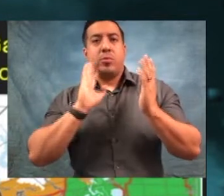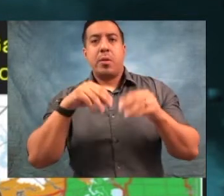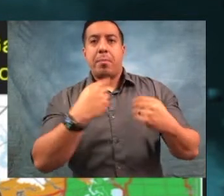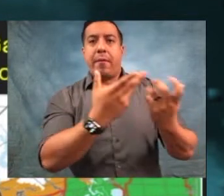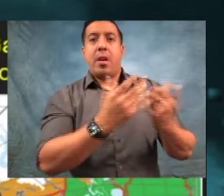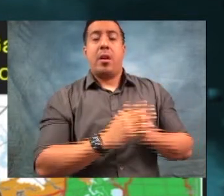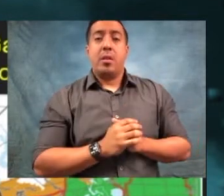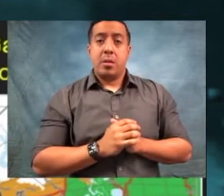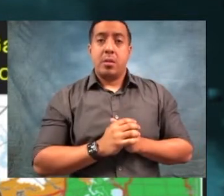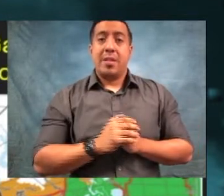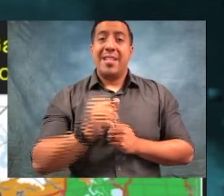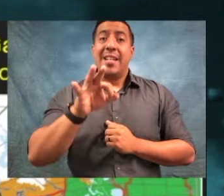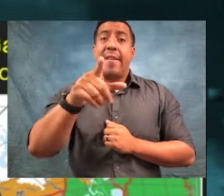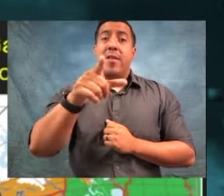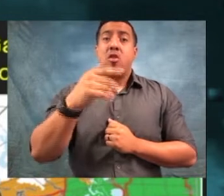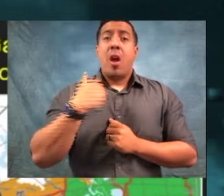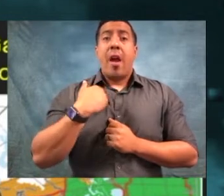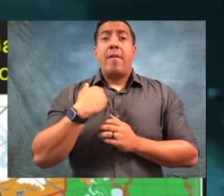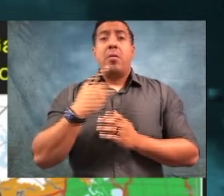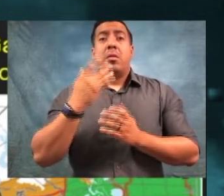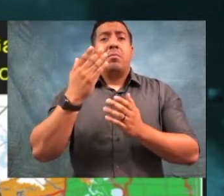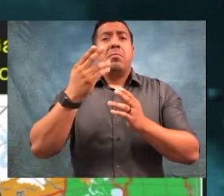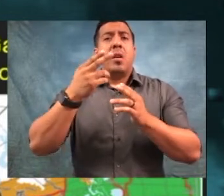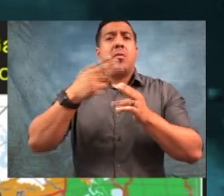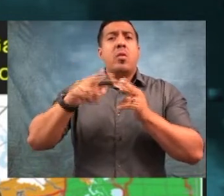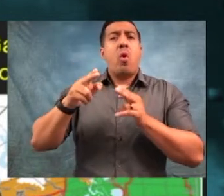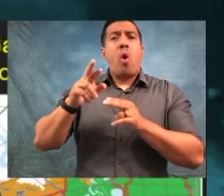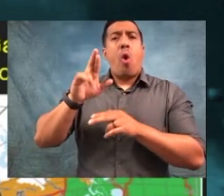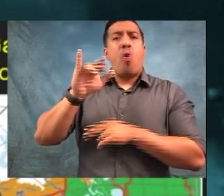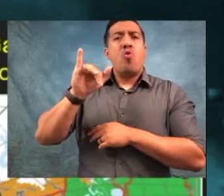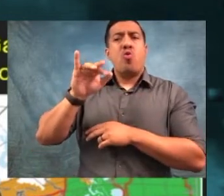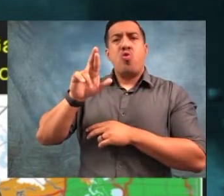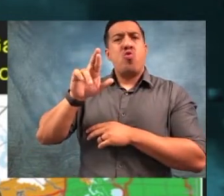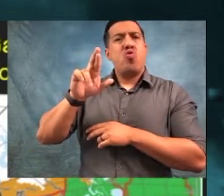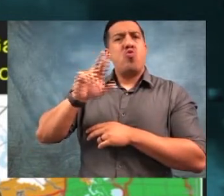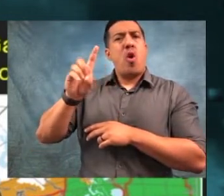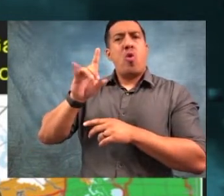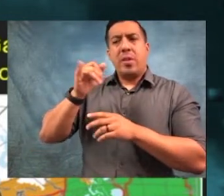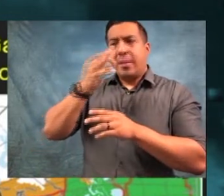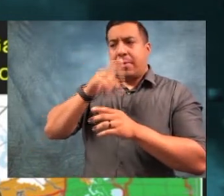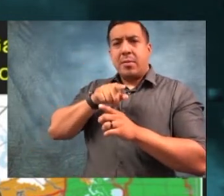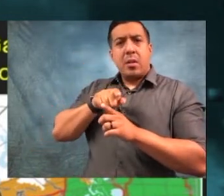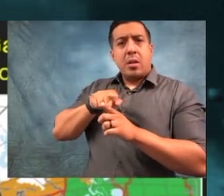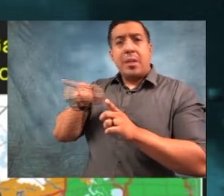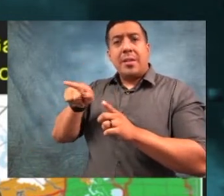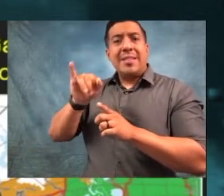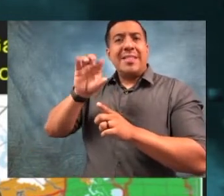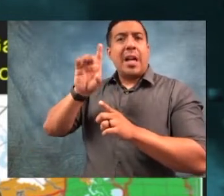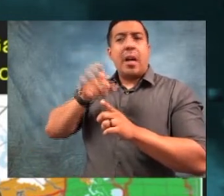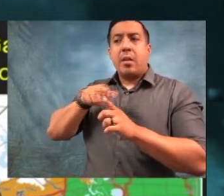So if you do take a small side road, you won't have that support. There's no